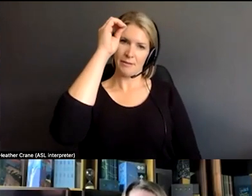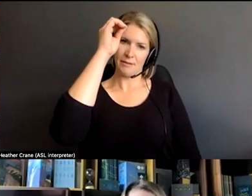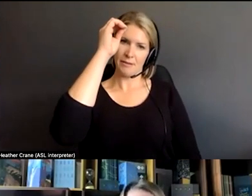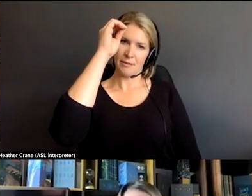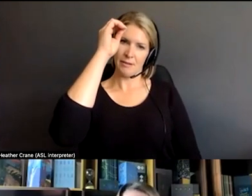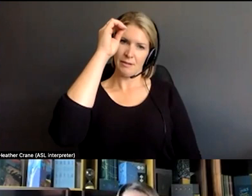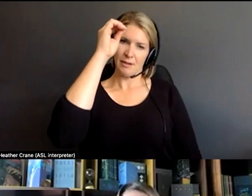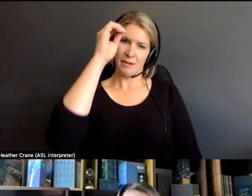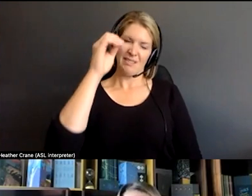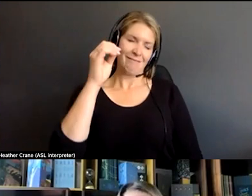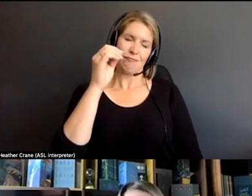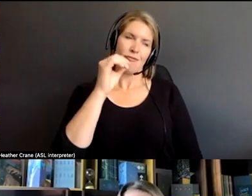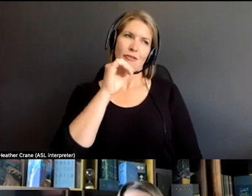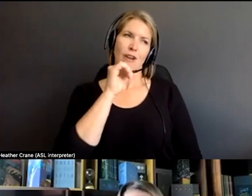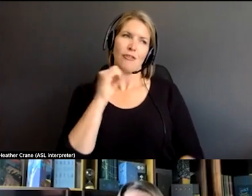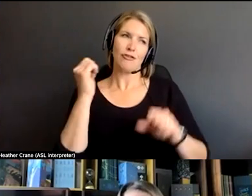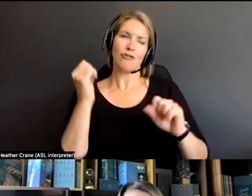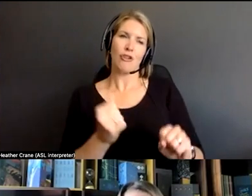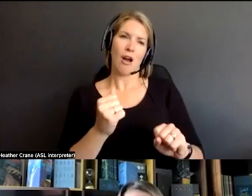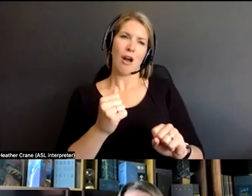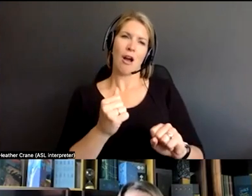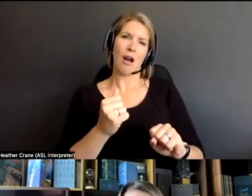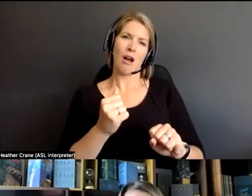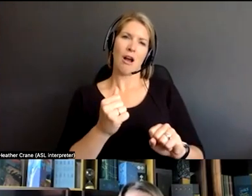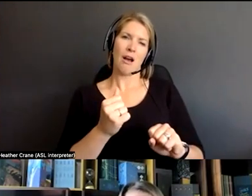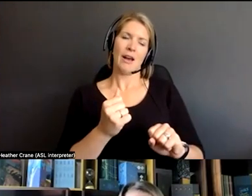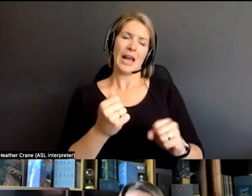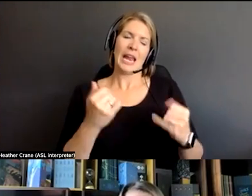in the afternoon, not in a bar and without a drink. Just